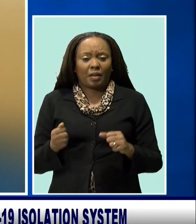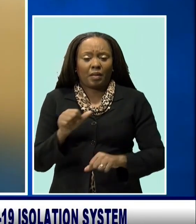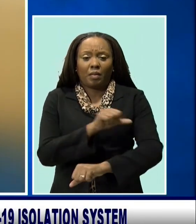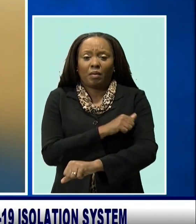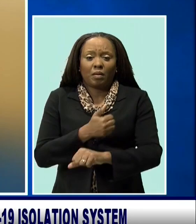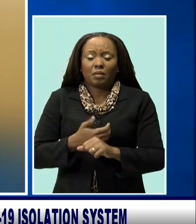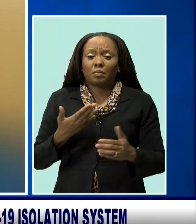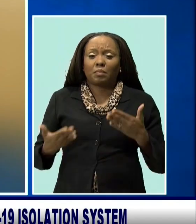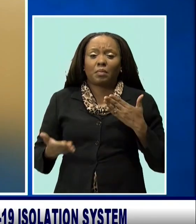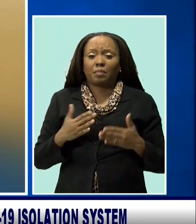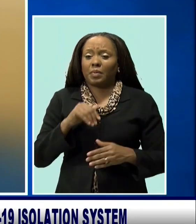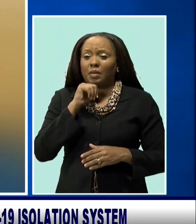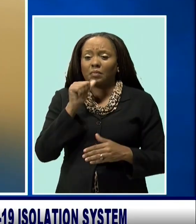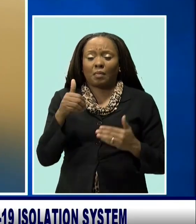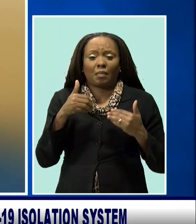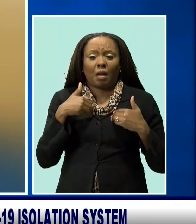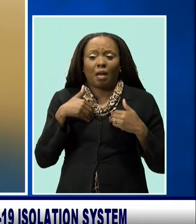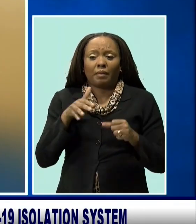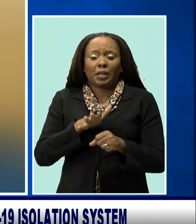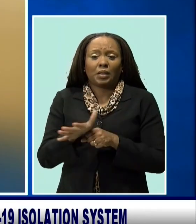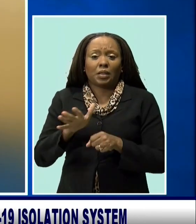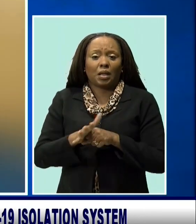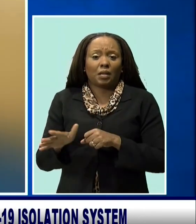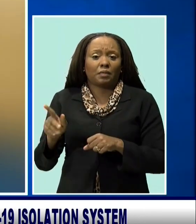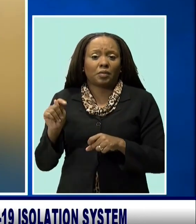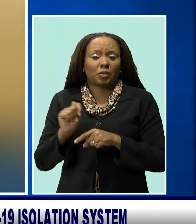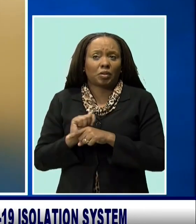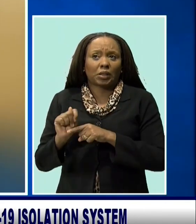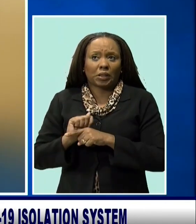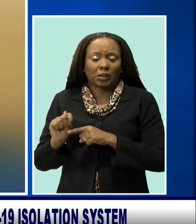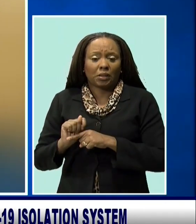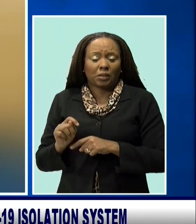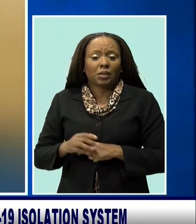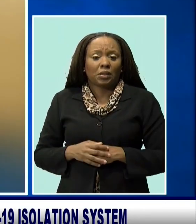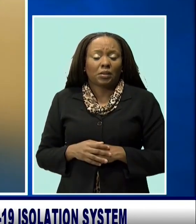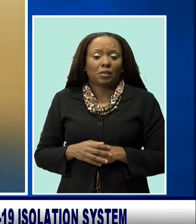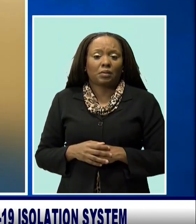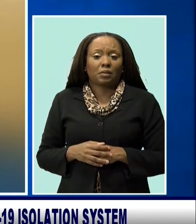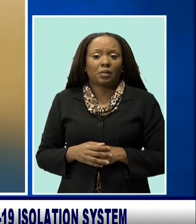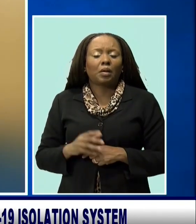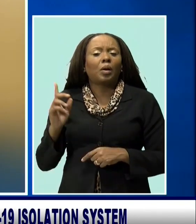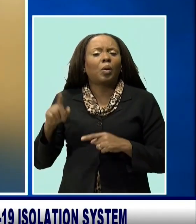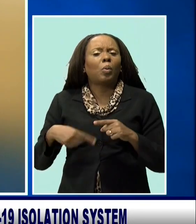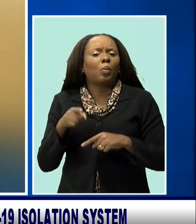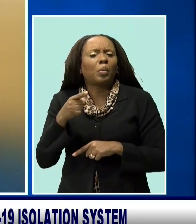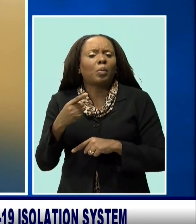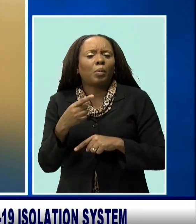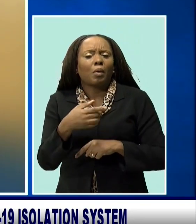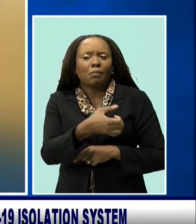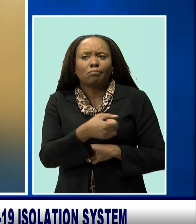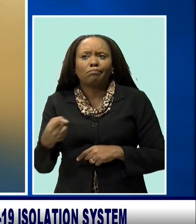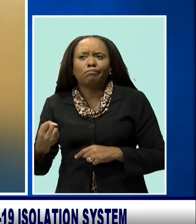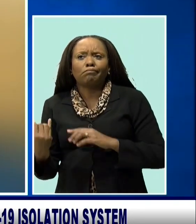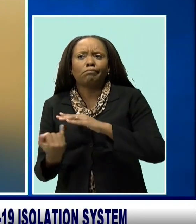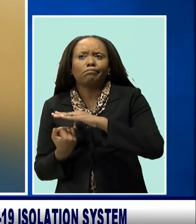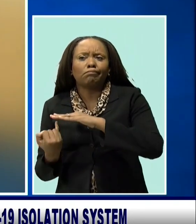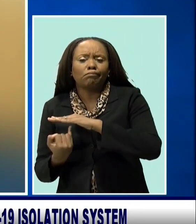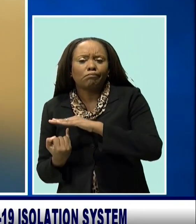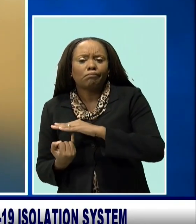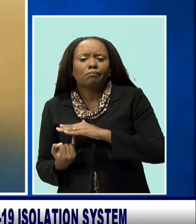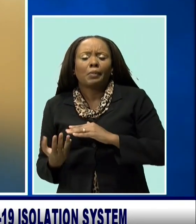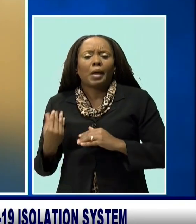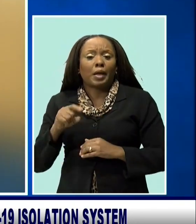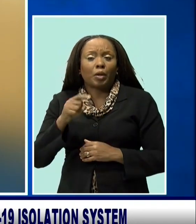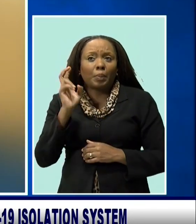trained. When you're isolated, and of course you're visually impaired, and as I said before, the touch factor is